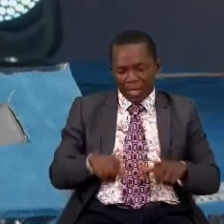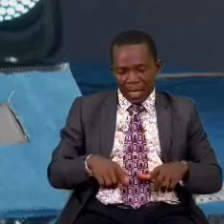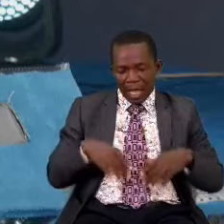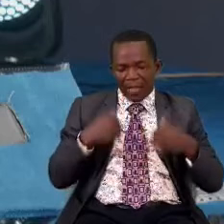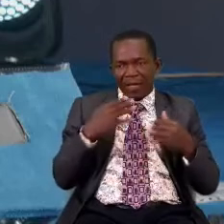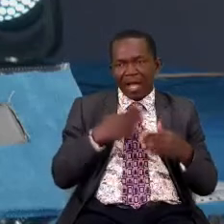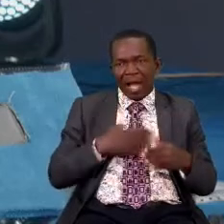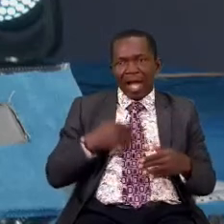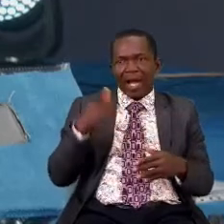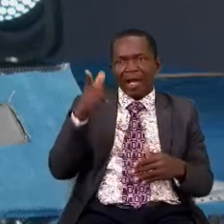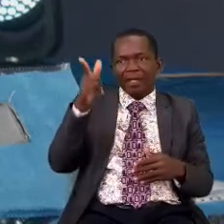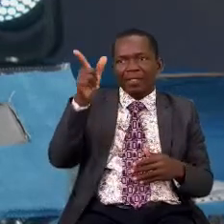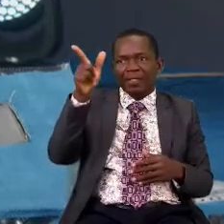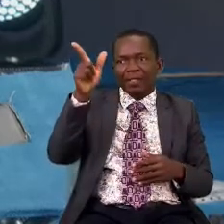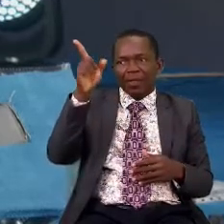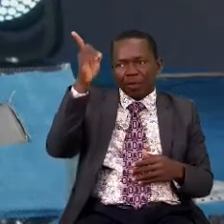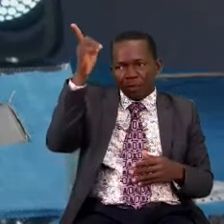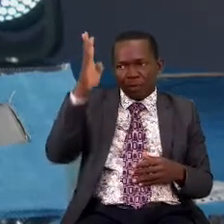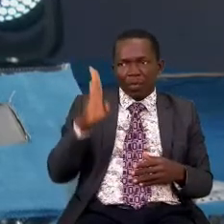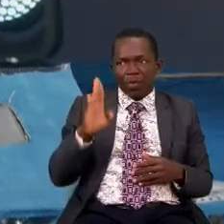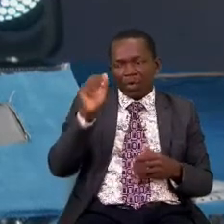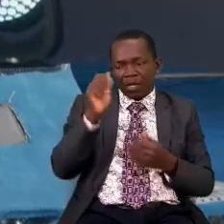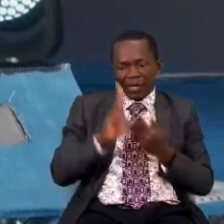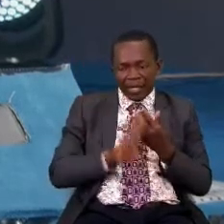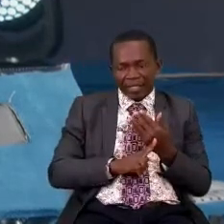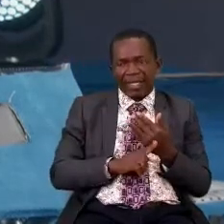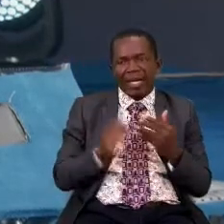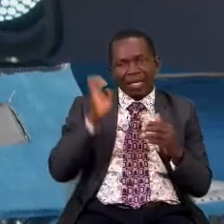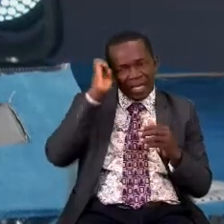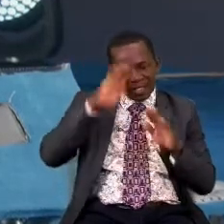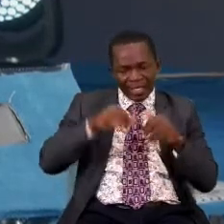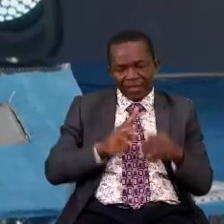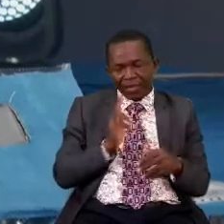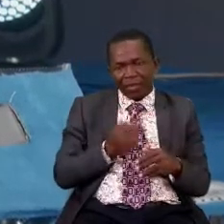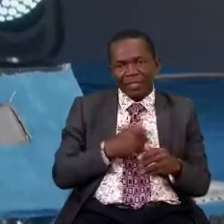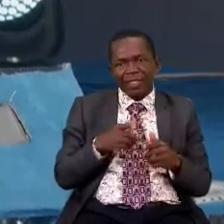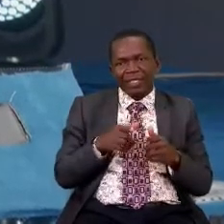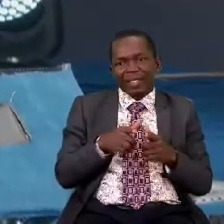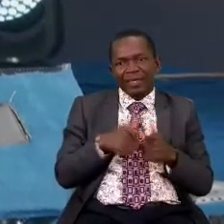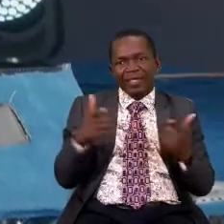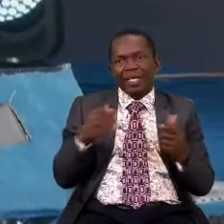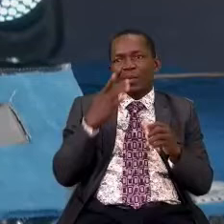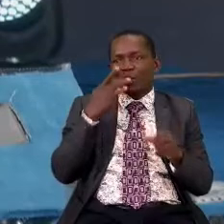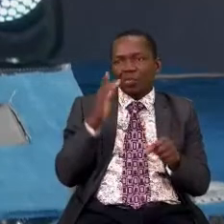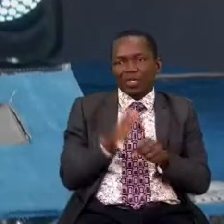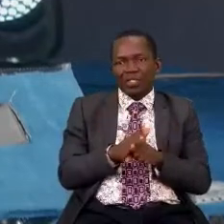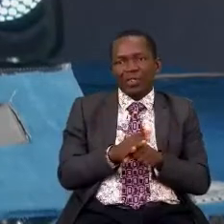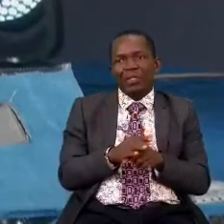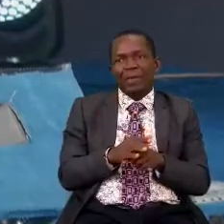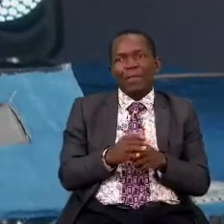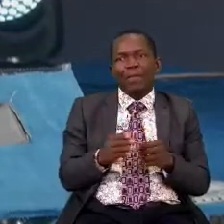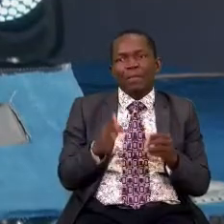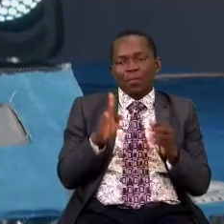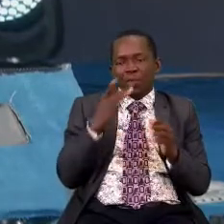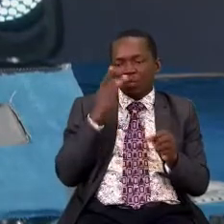might be partakers of the divine nature. Think about that. The divine nature. That's the